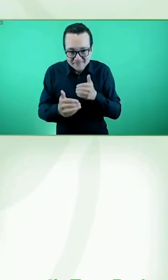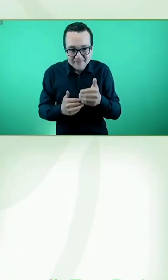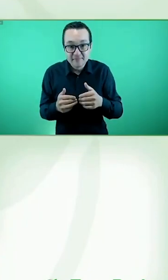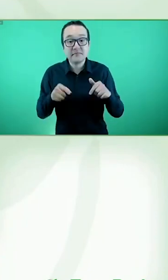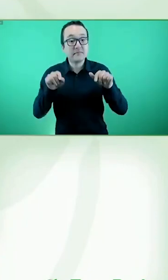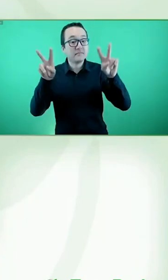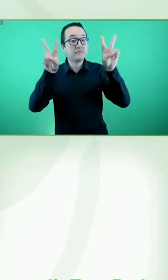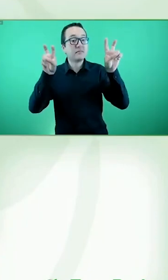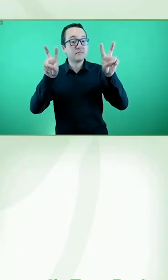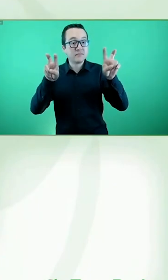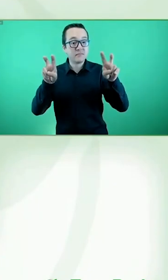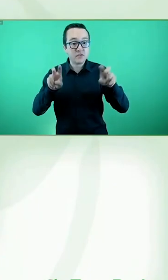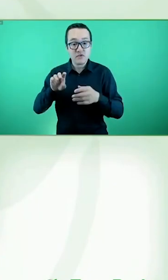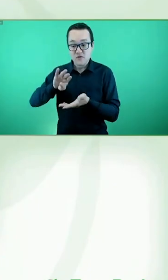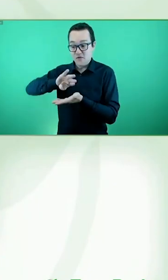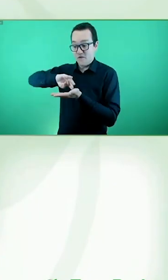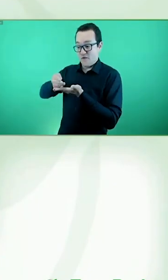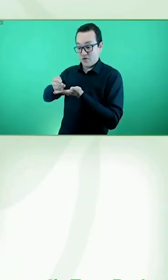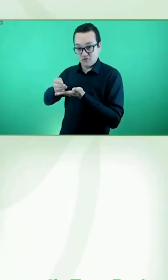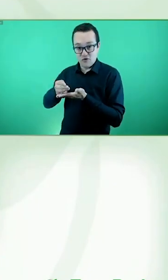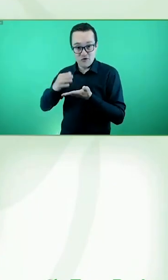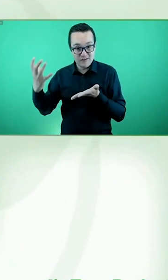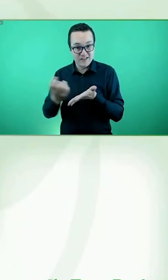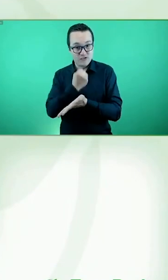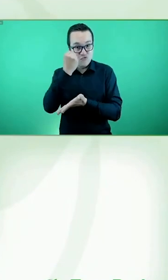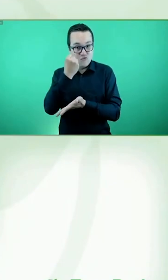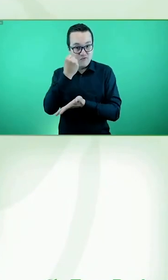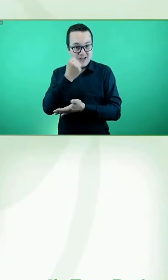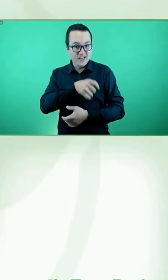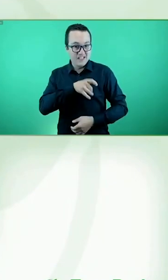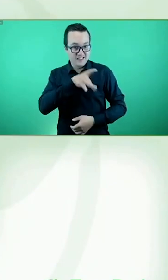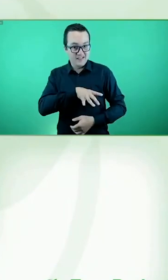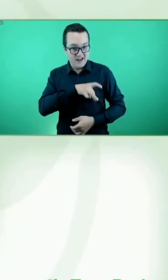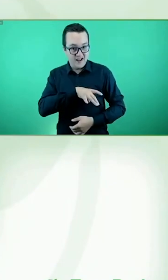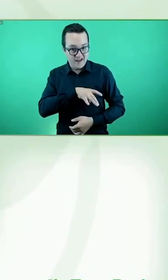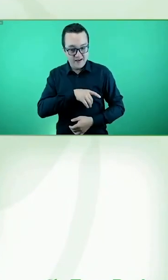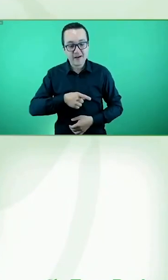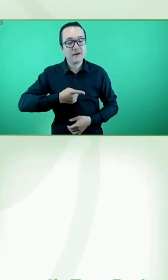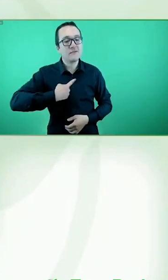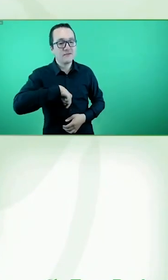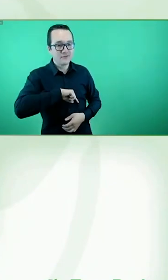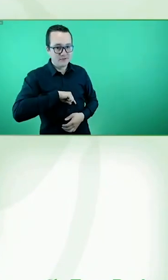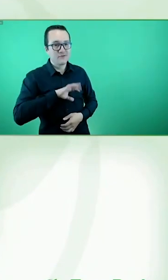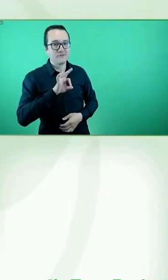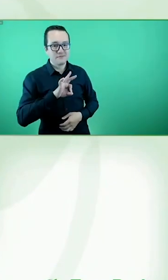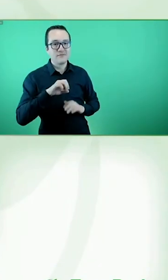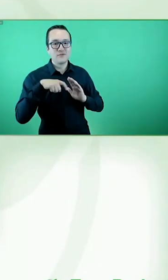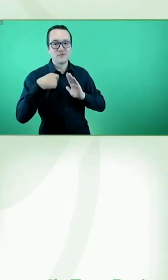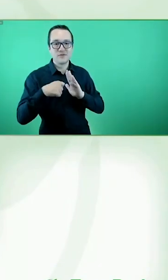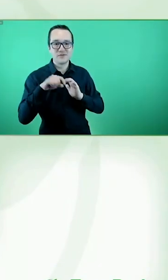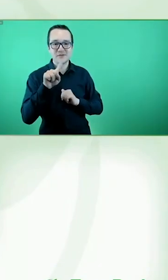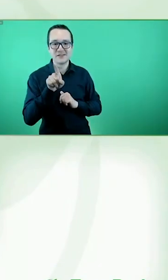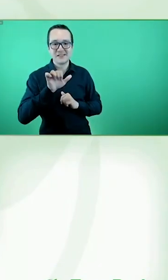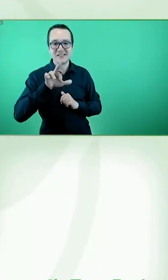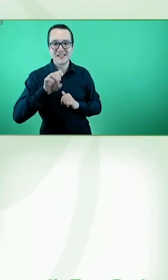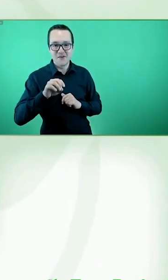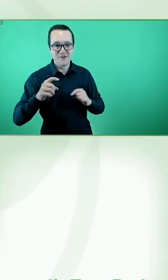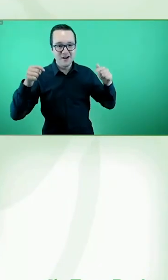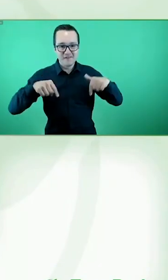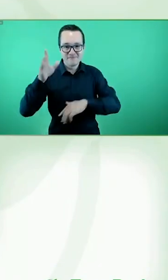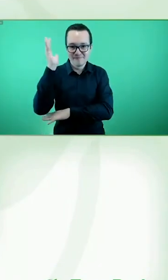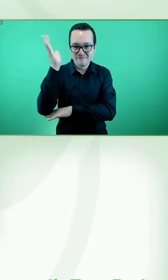Fundación Descobre in general, but also with the Ciro Project Conference here, IBE America, here